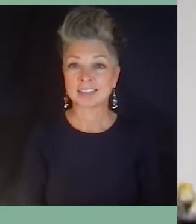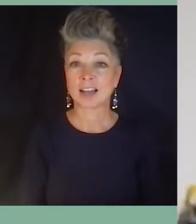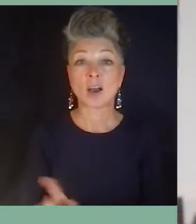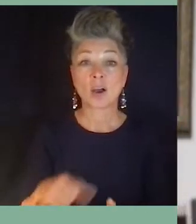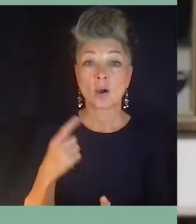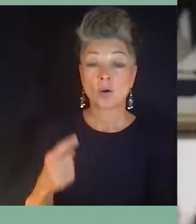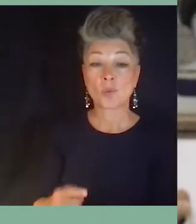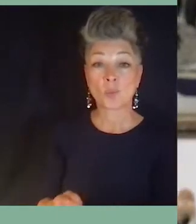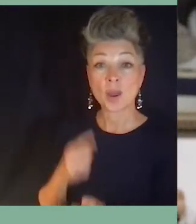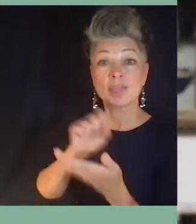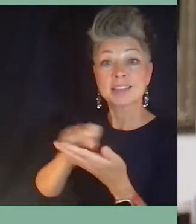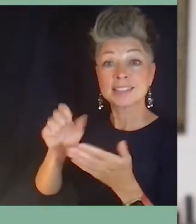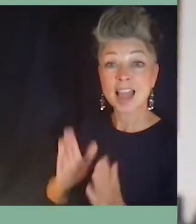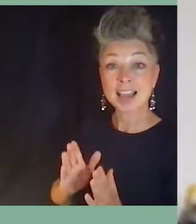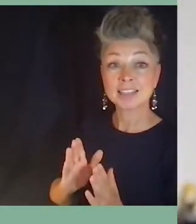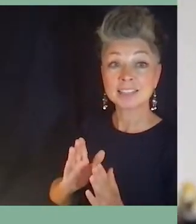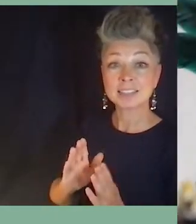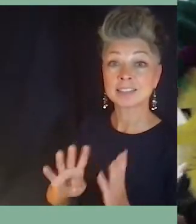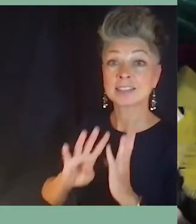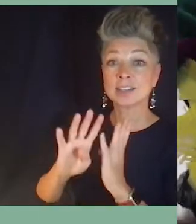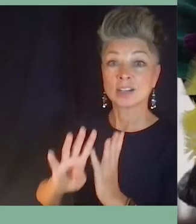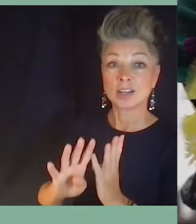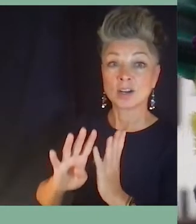in. Oh, when the